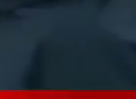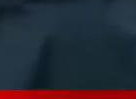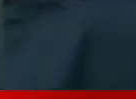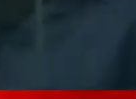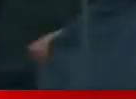America